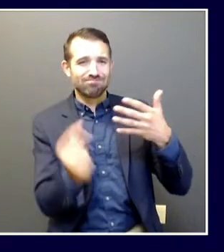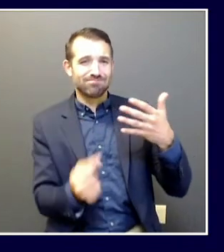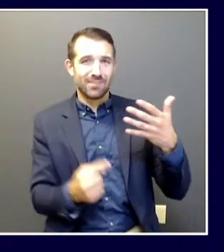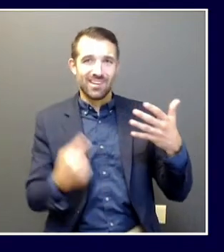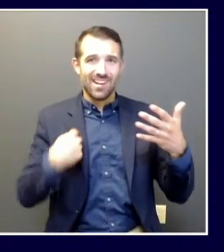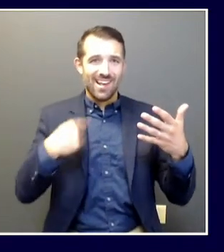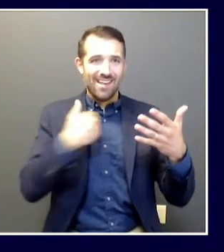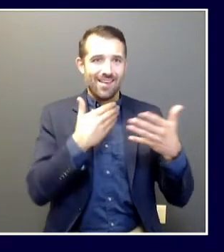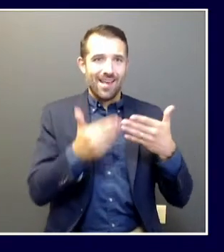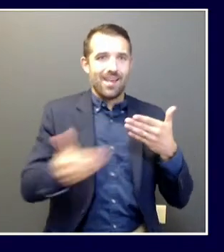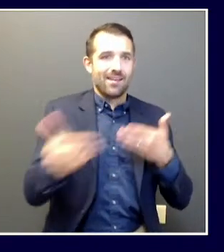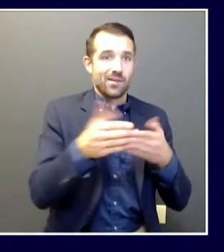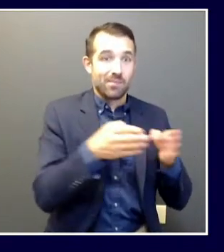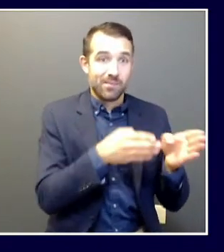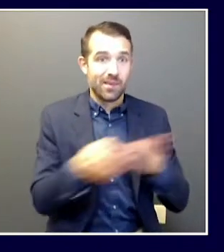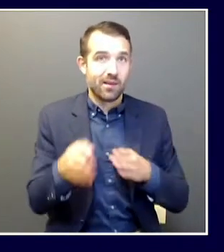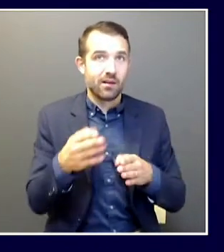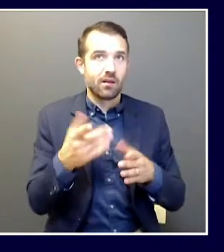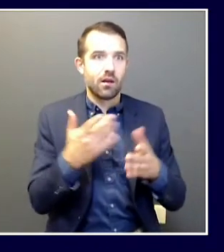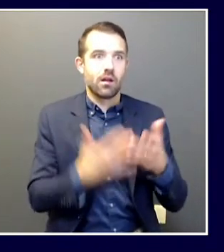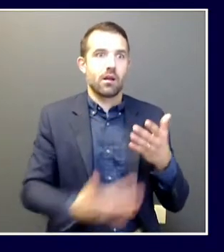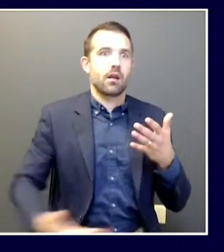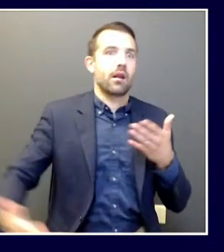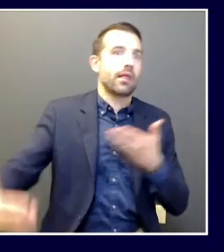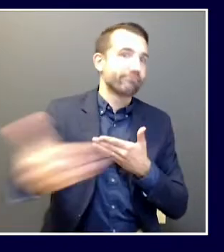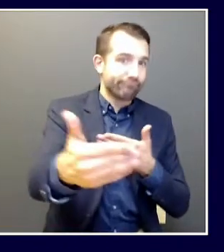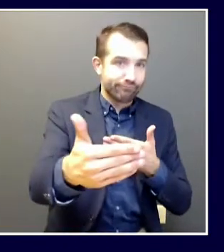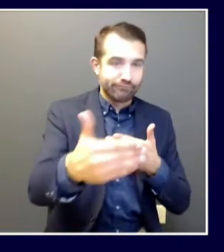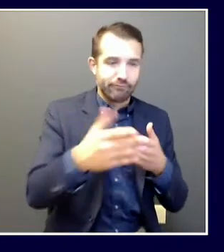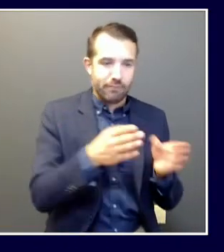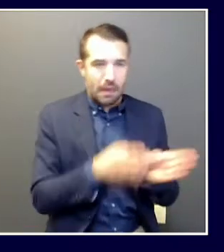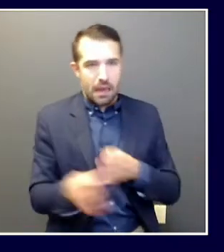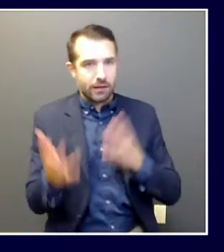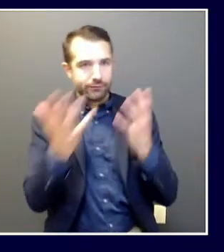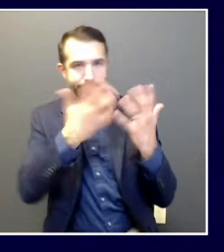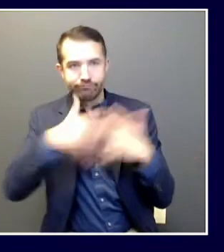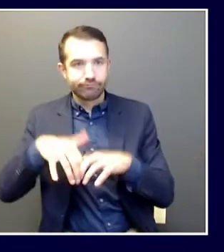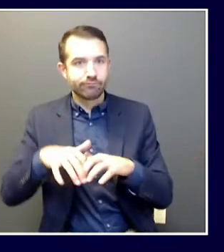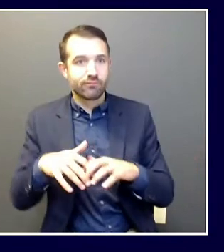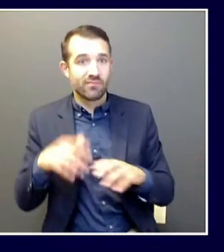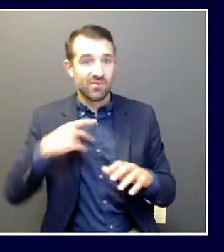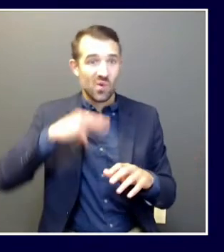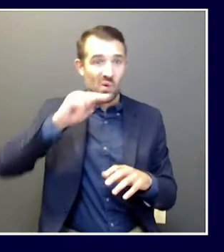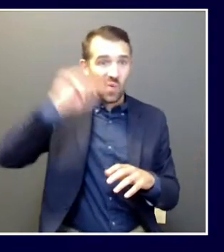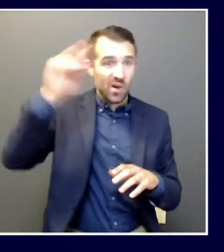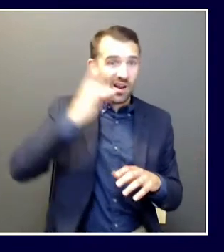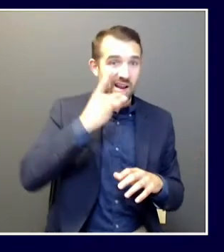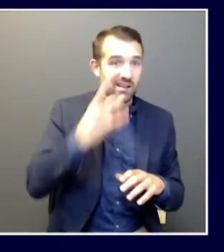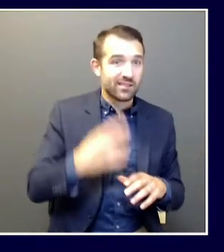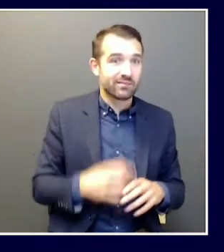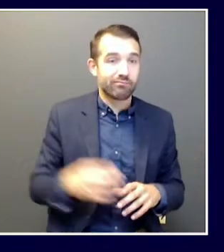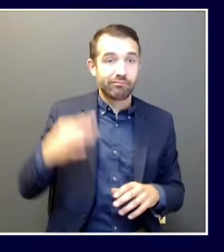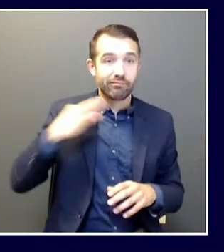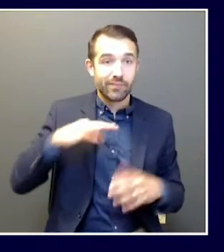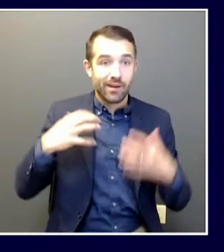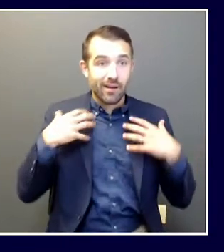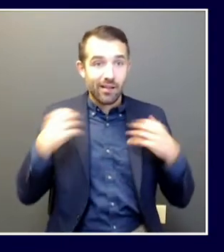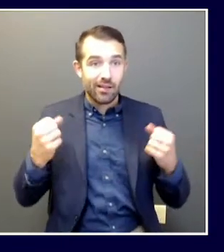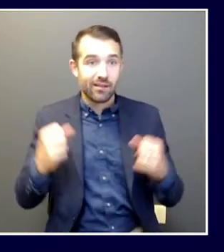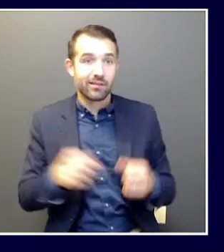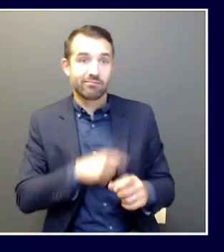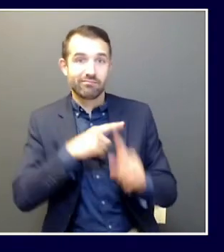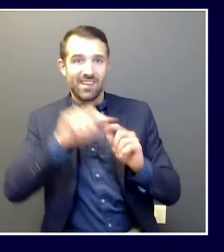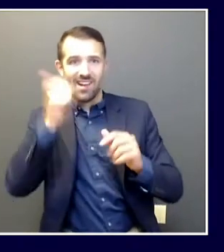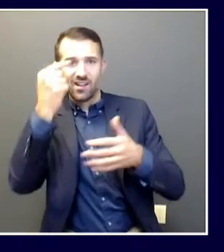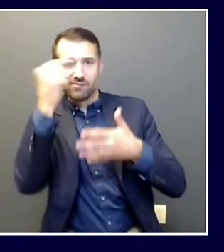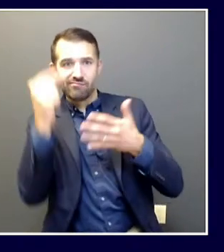Hospital Association, as does Northern Light Health and Maine Health and many of our hospitals. I think you all have heard that Millinocket Regional